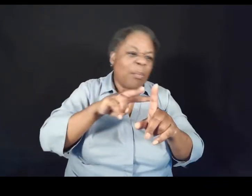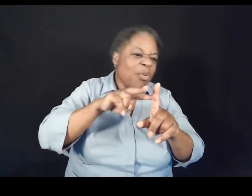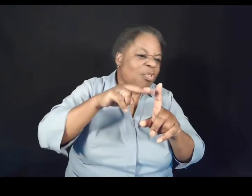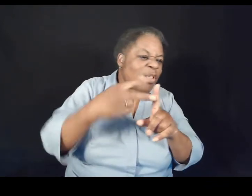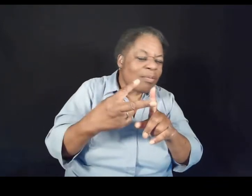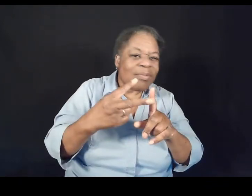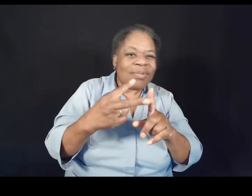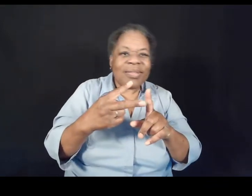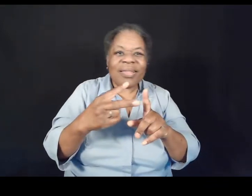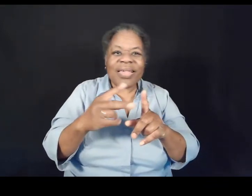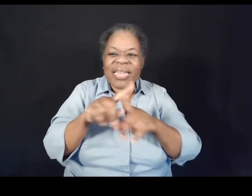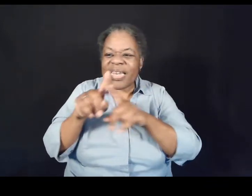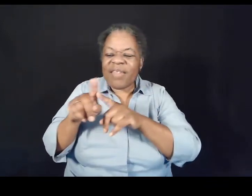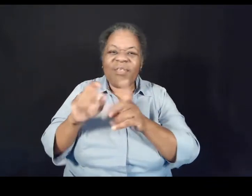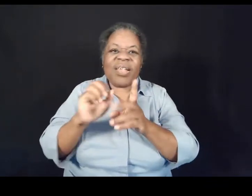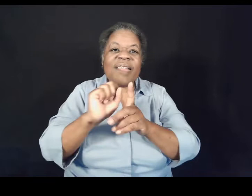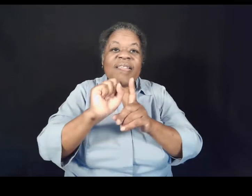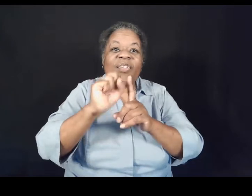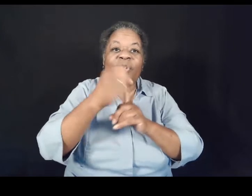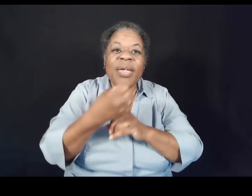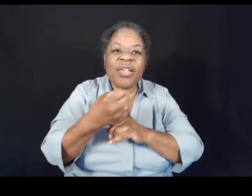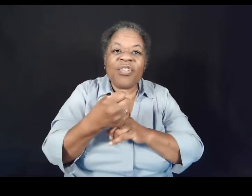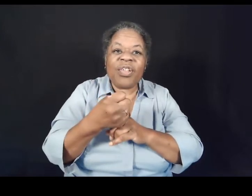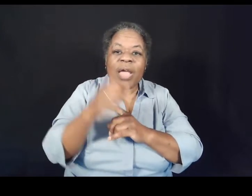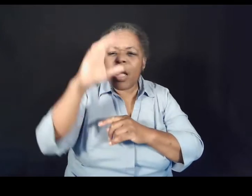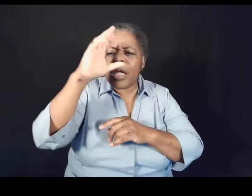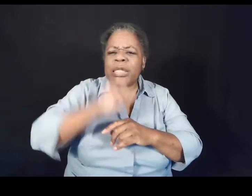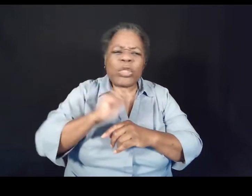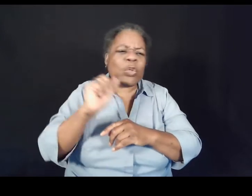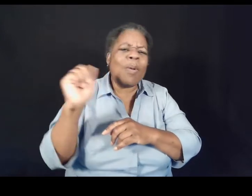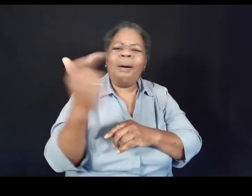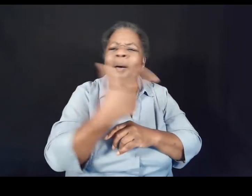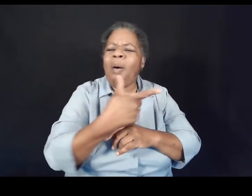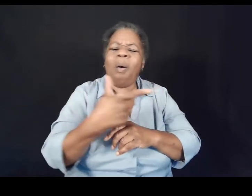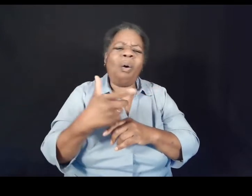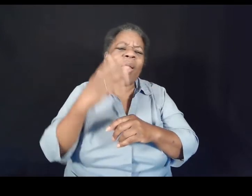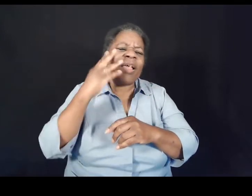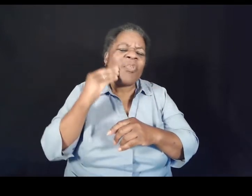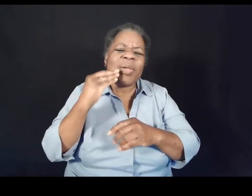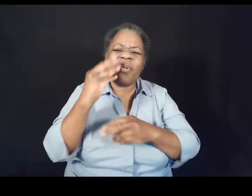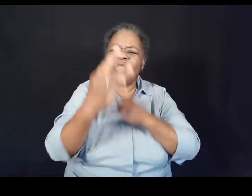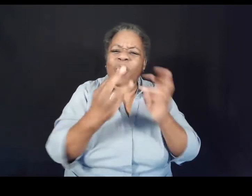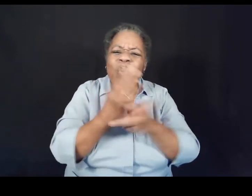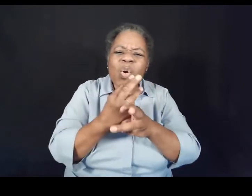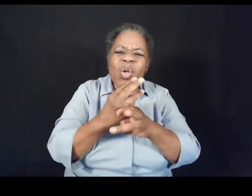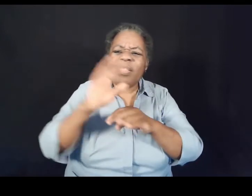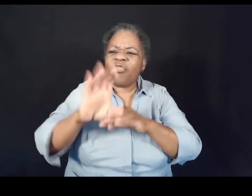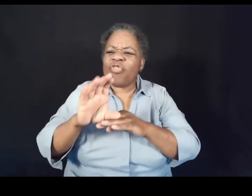situation, assuming that everyone experiences the world or the church the way I do.